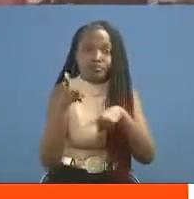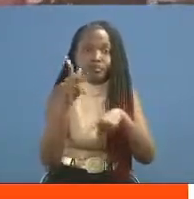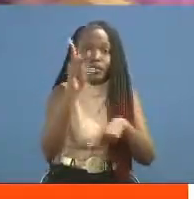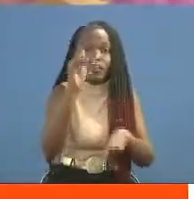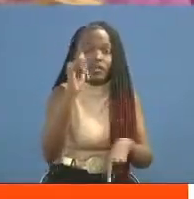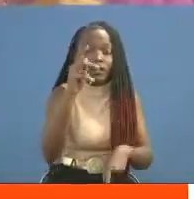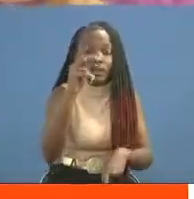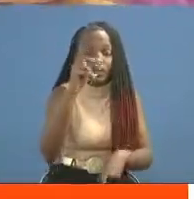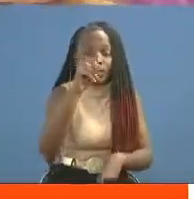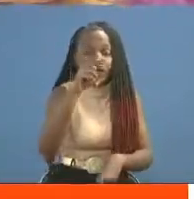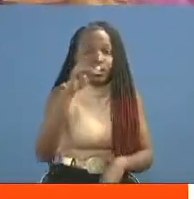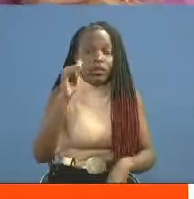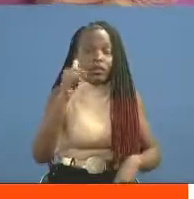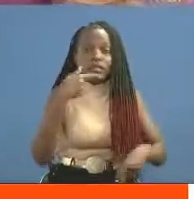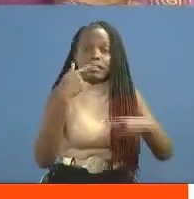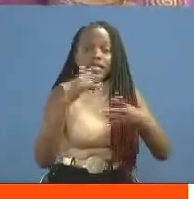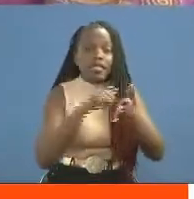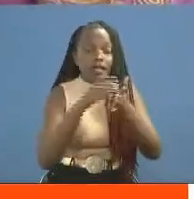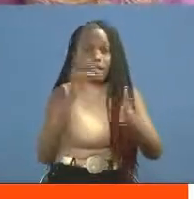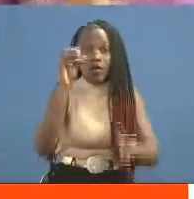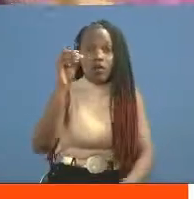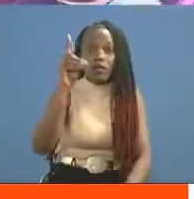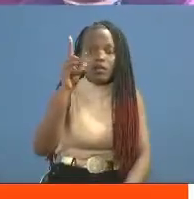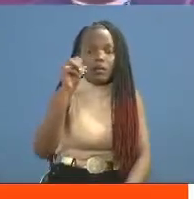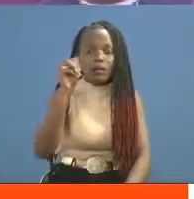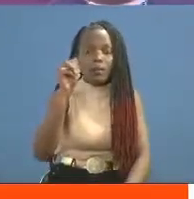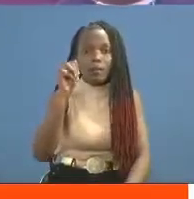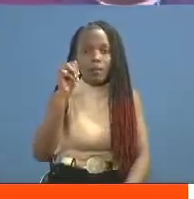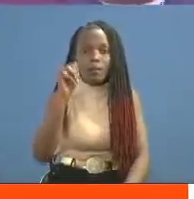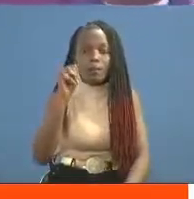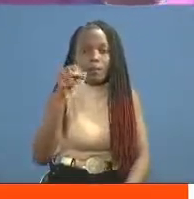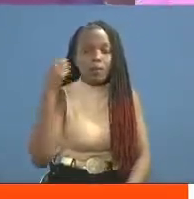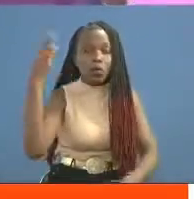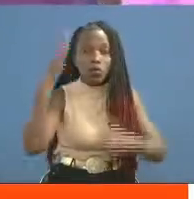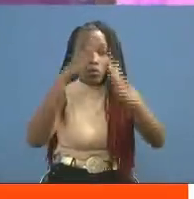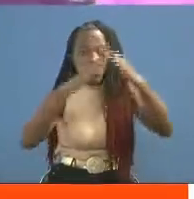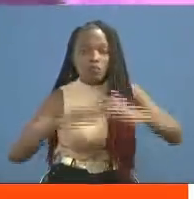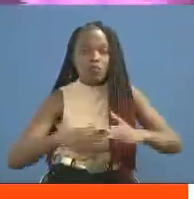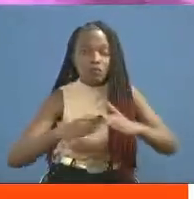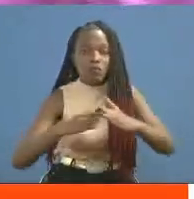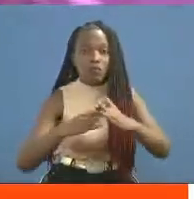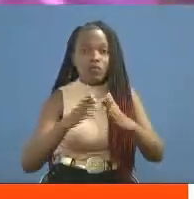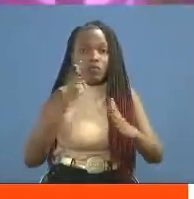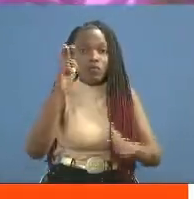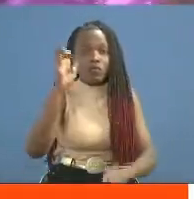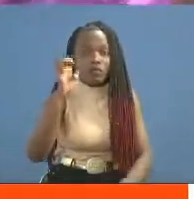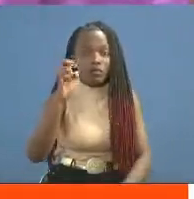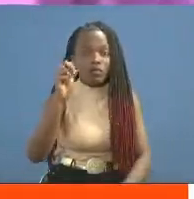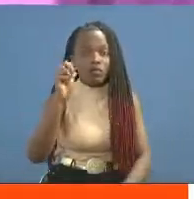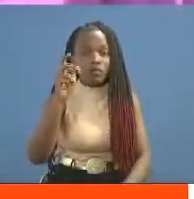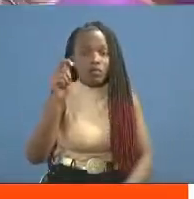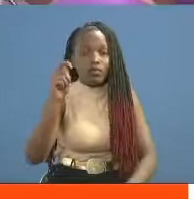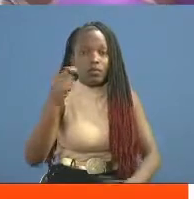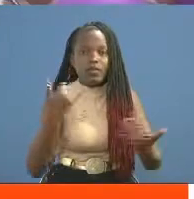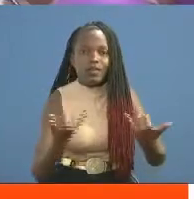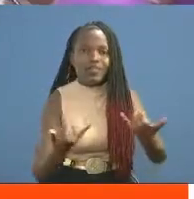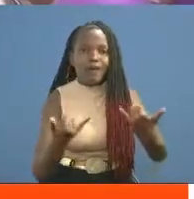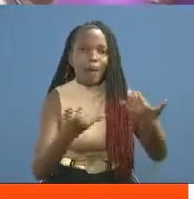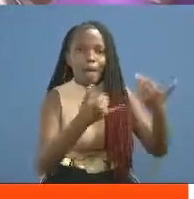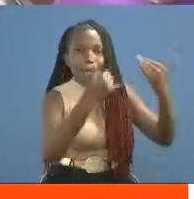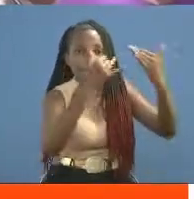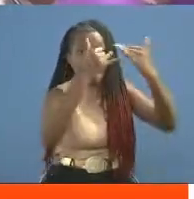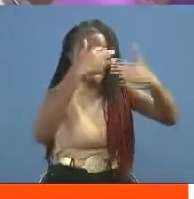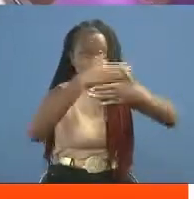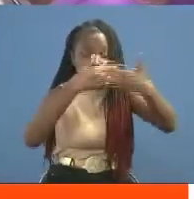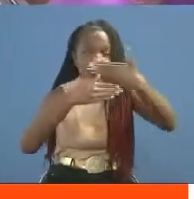has insisted that ODM's political house is for rent, and the time has come for him to build his house